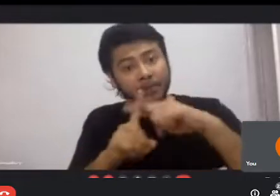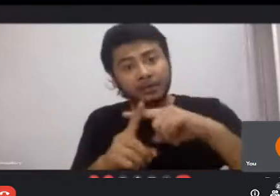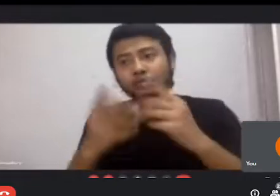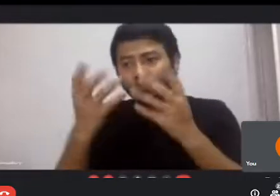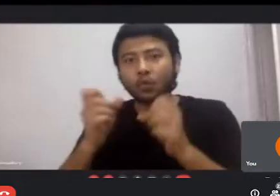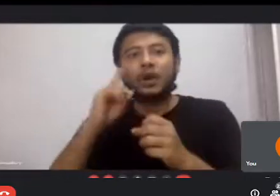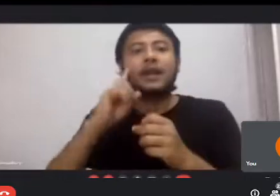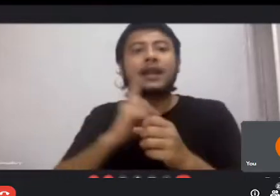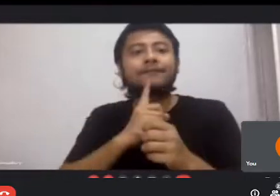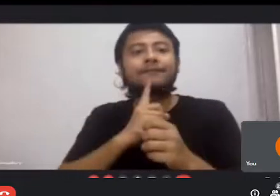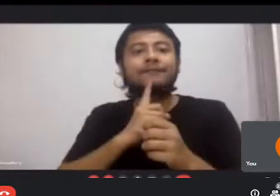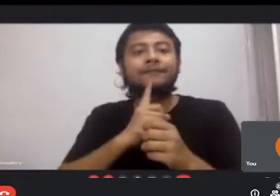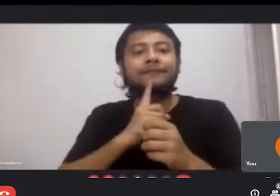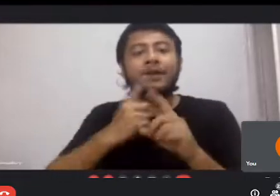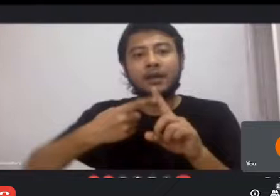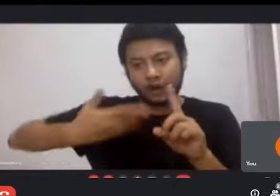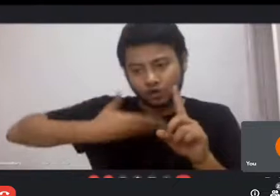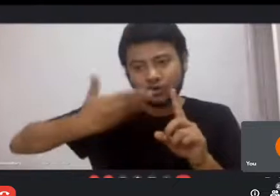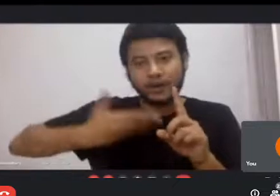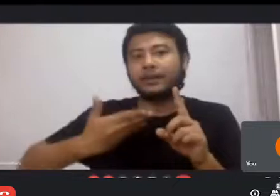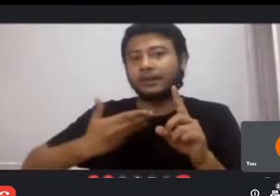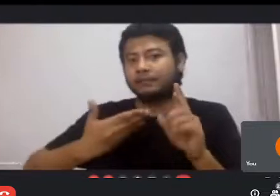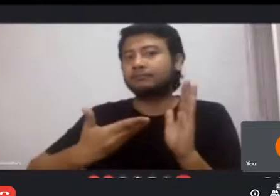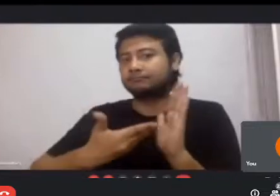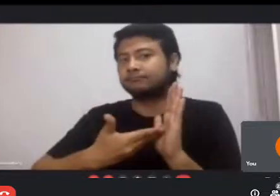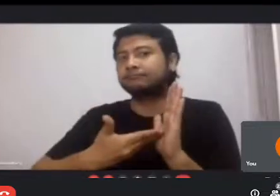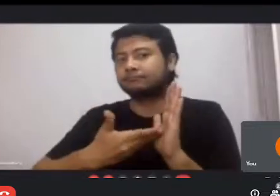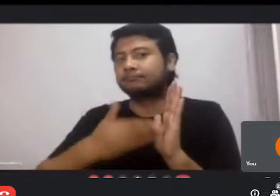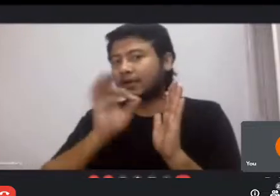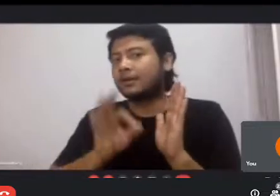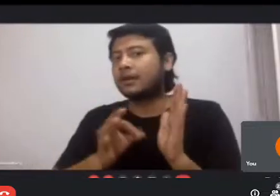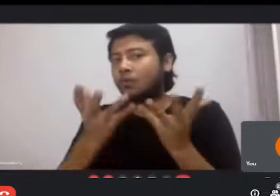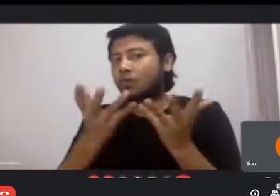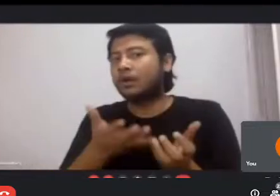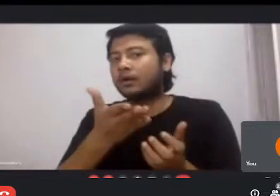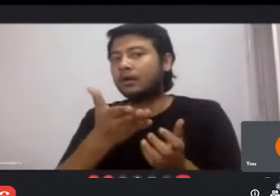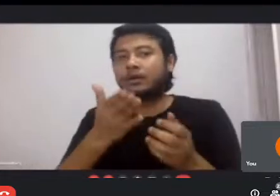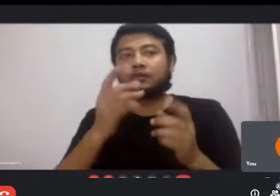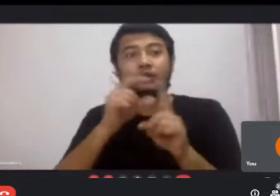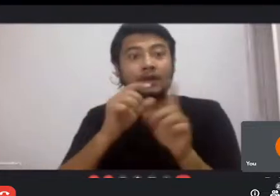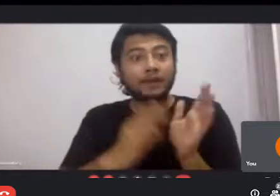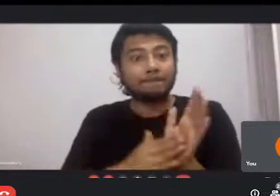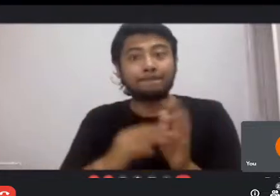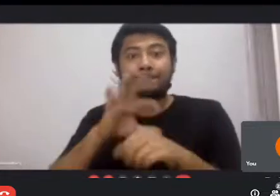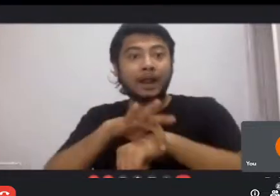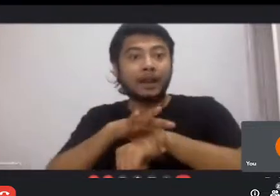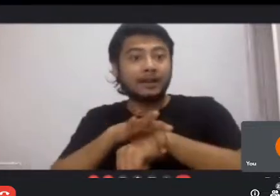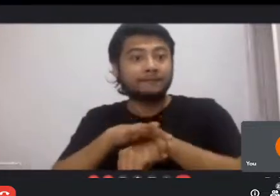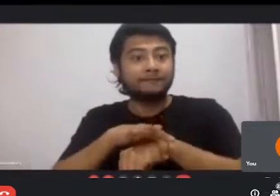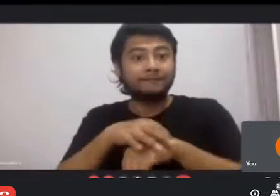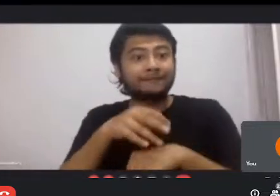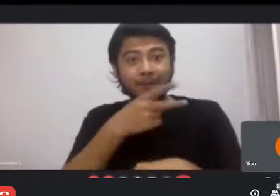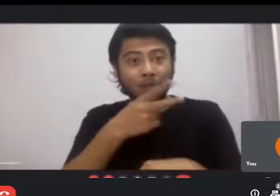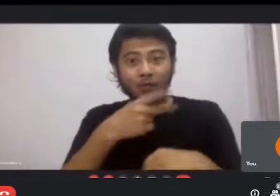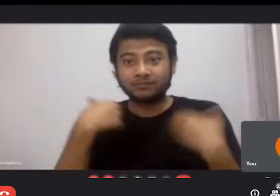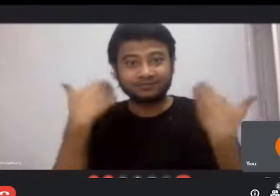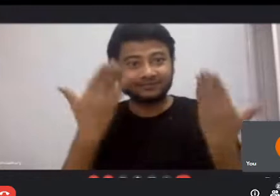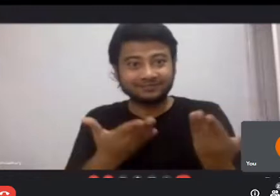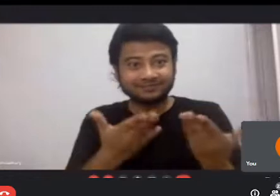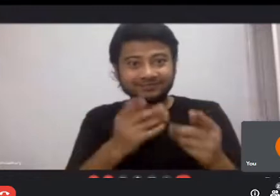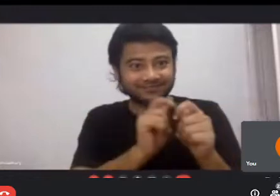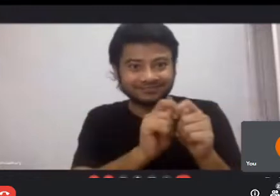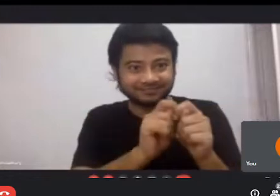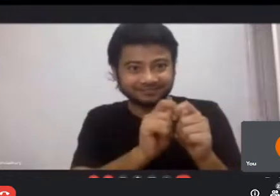so that what Nirav and Deepu are doing now, and also some other people who have been involved. So this kind